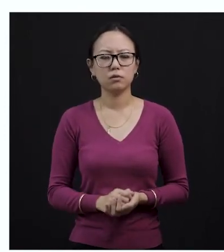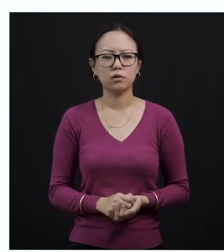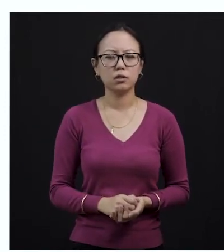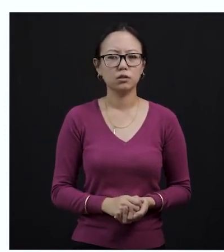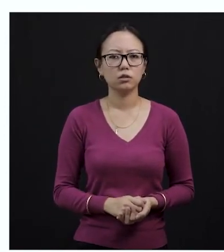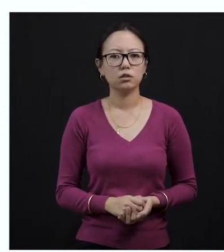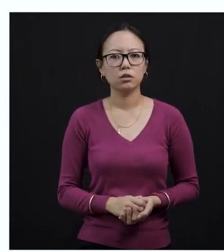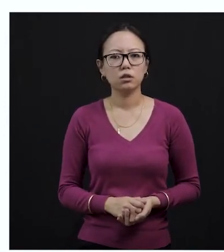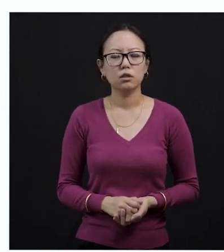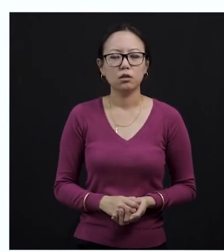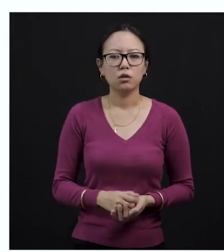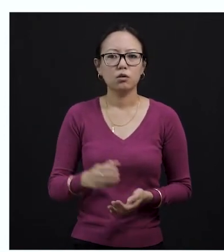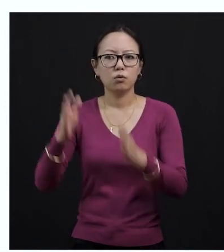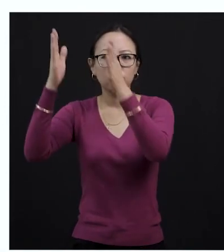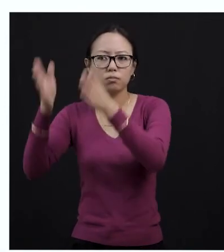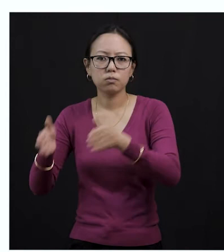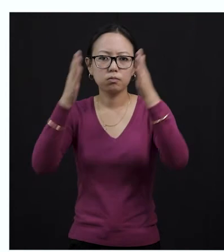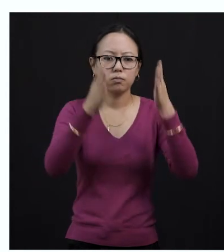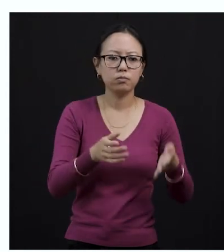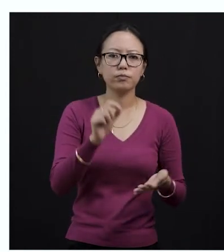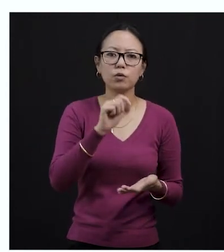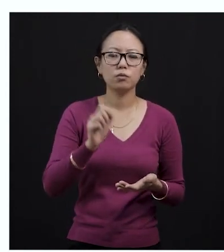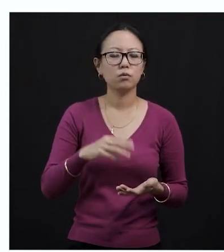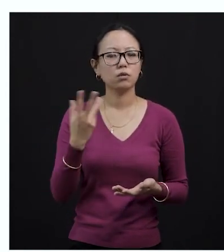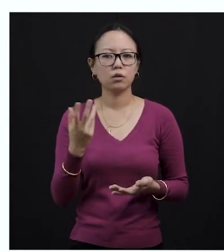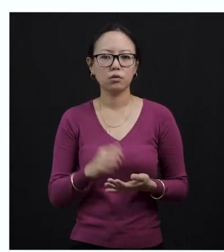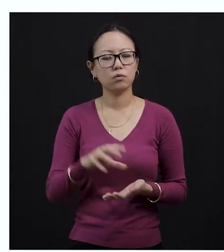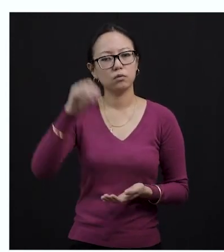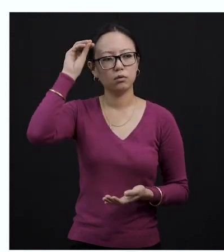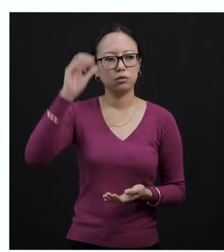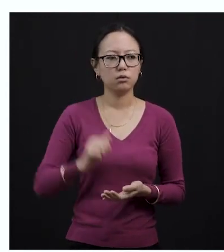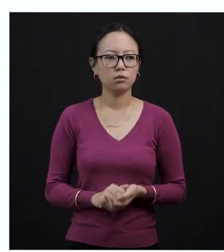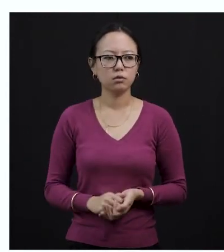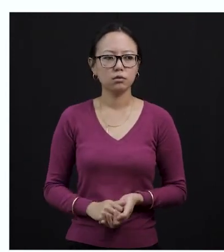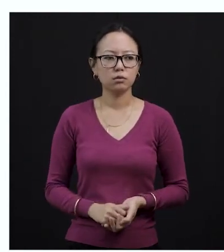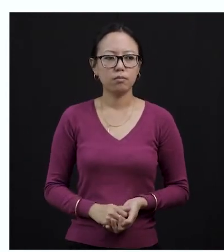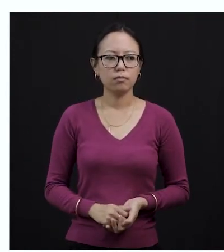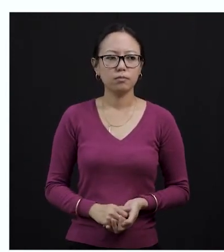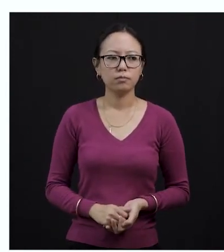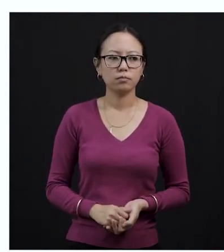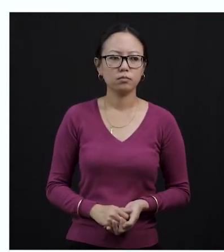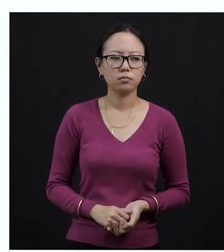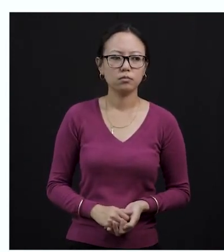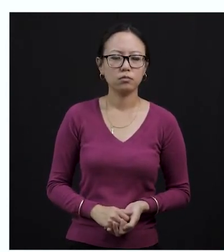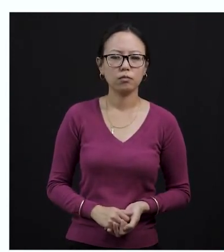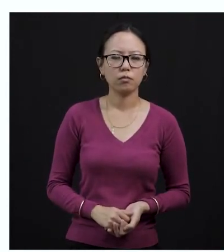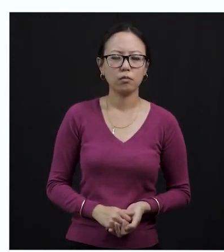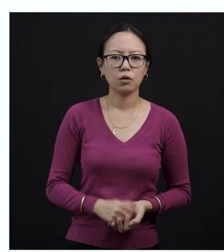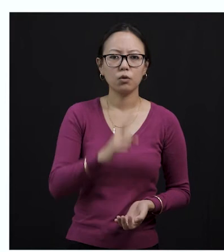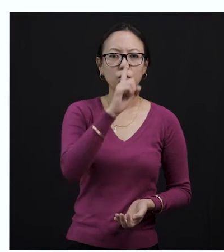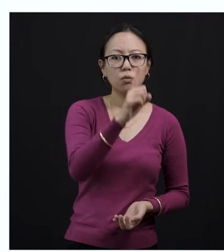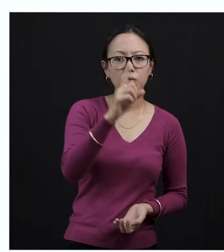in places. Okay. So if you look at this number 10, 1, 0,